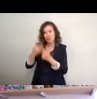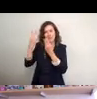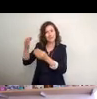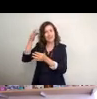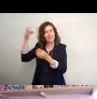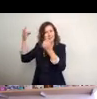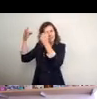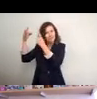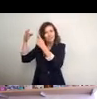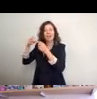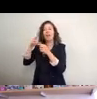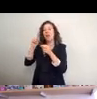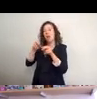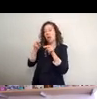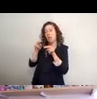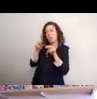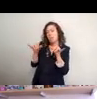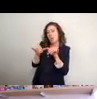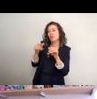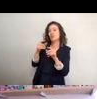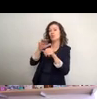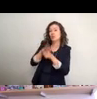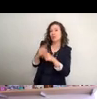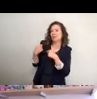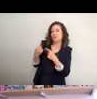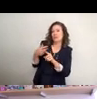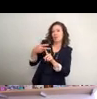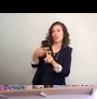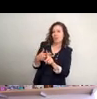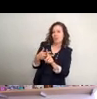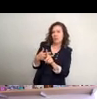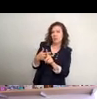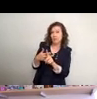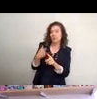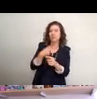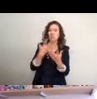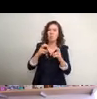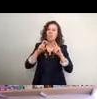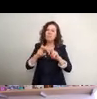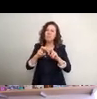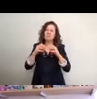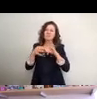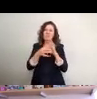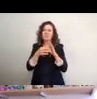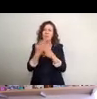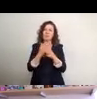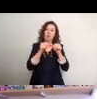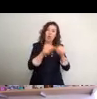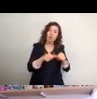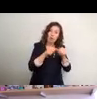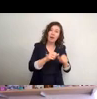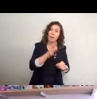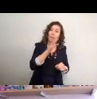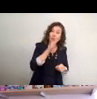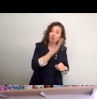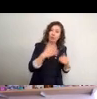of life. So again, we wanted to examine associations between, chronic maternal physiological